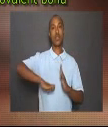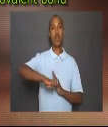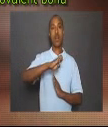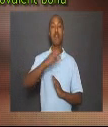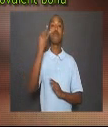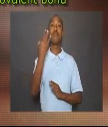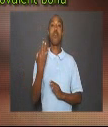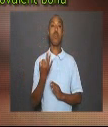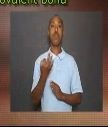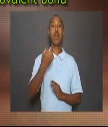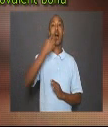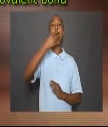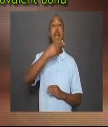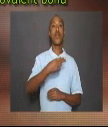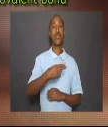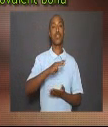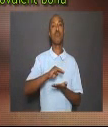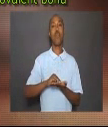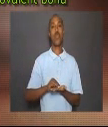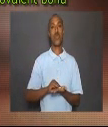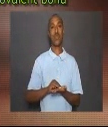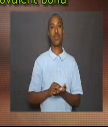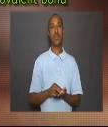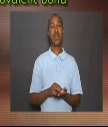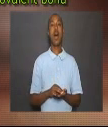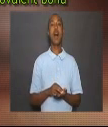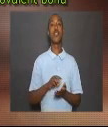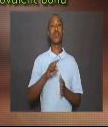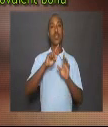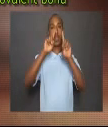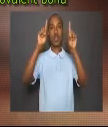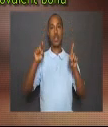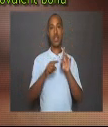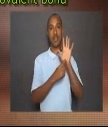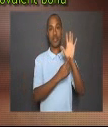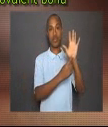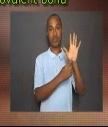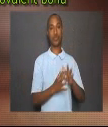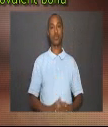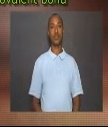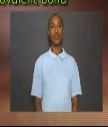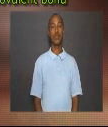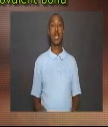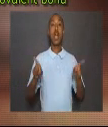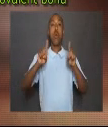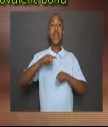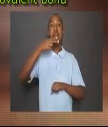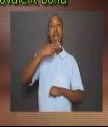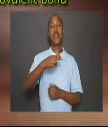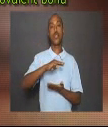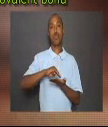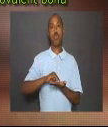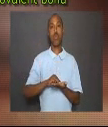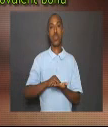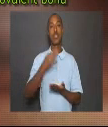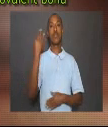they form a hydrogen molecule, as you see here. When a hydrogen